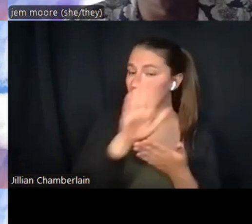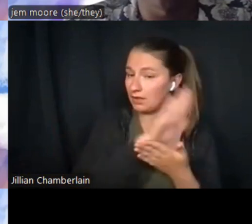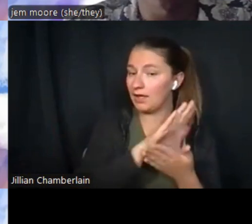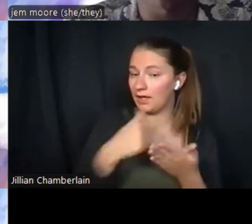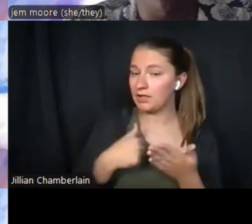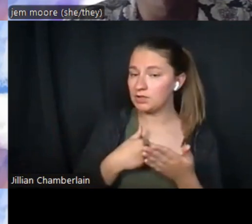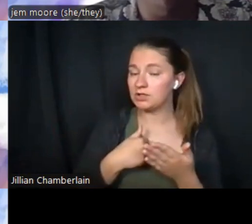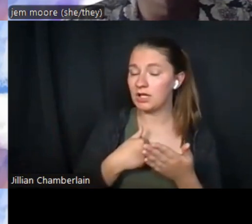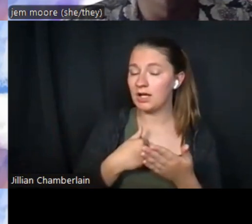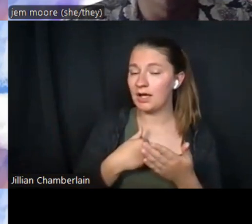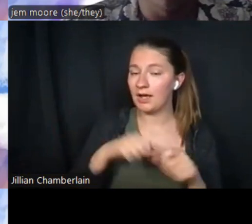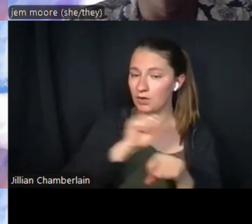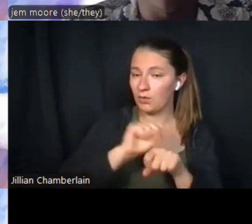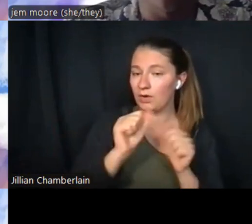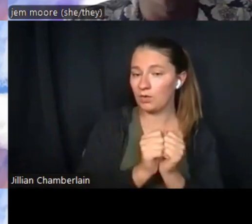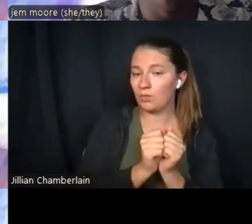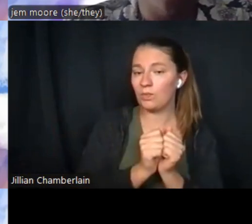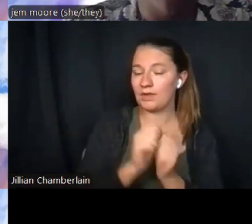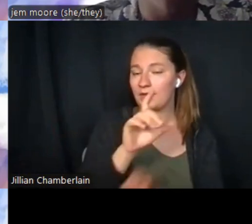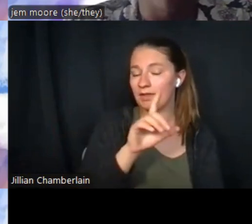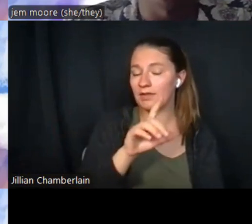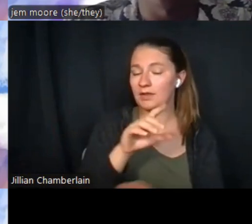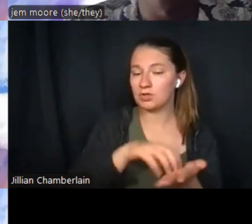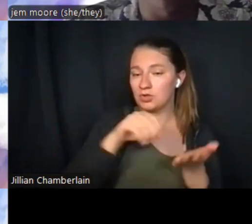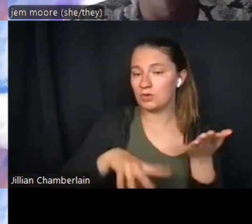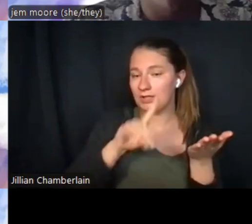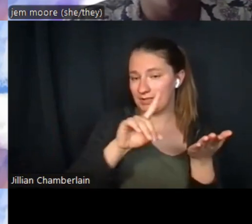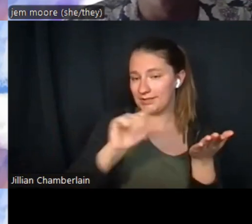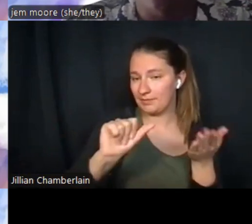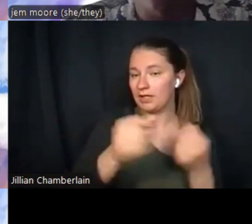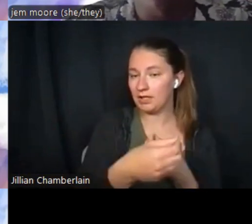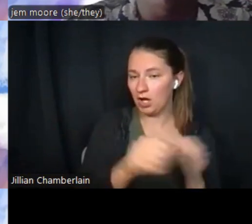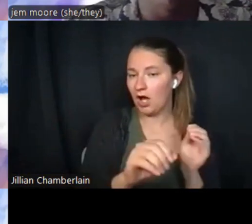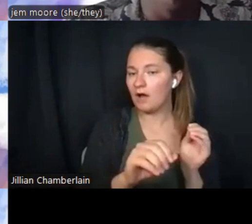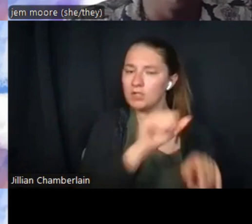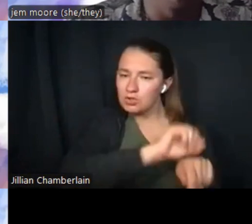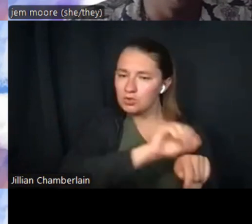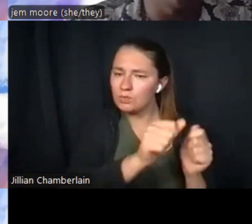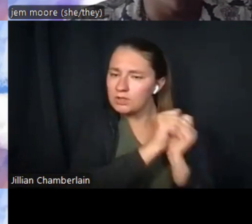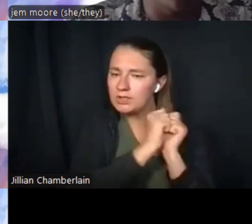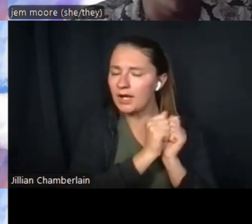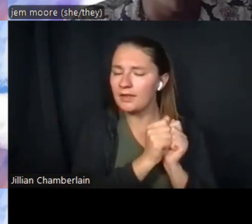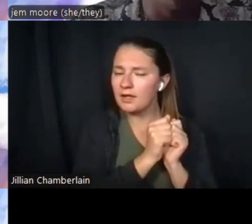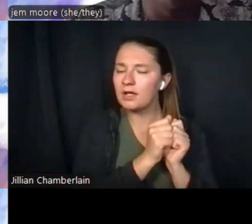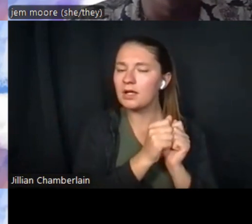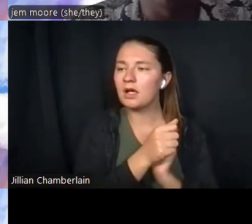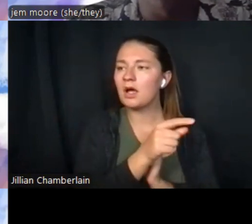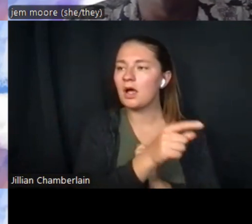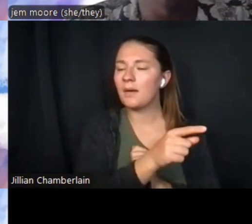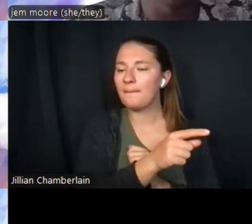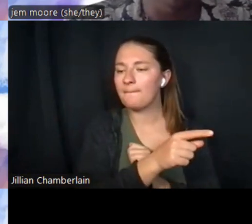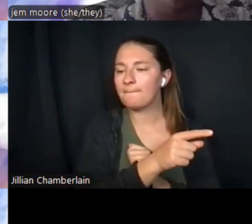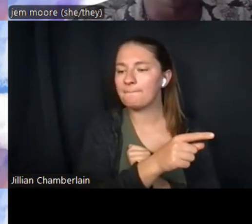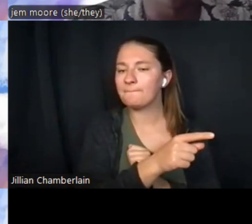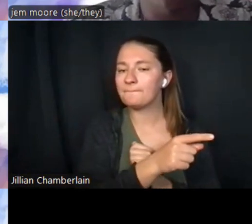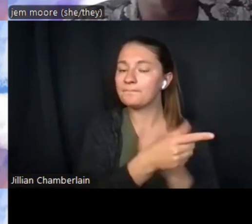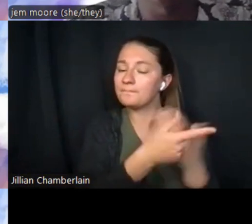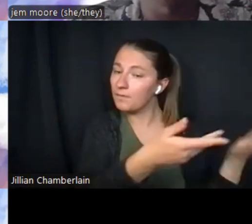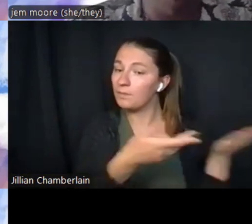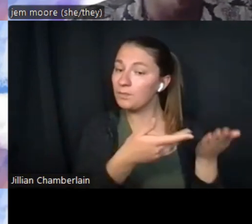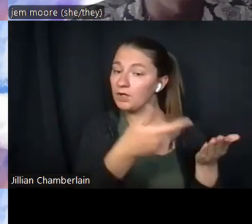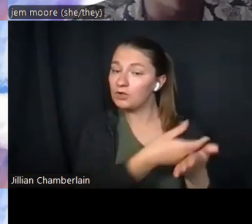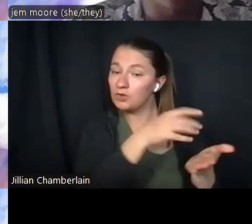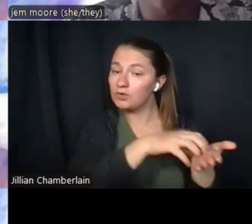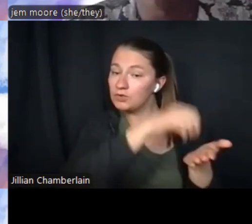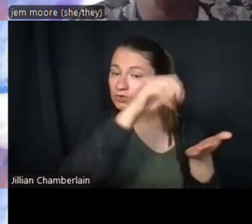Disability Service Office and kind of bringing in new students and teaching them how